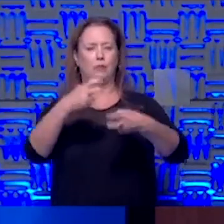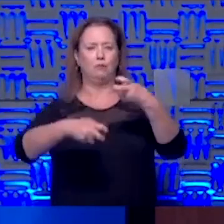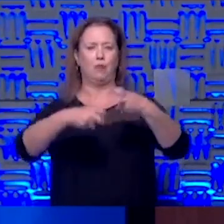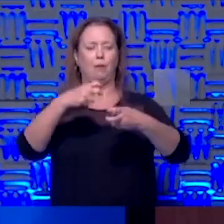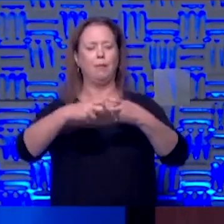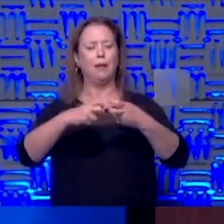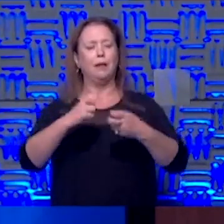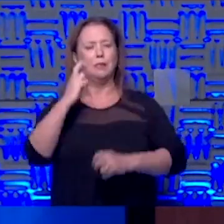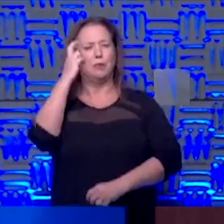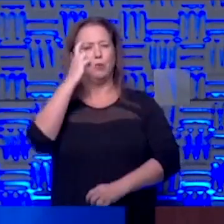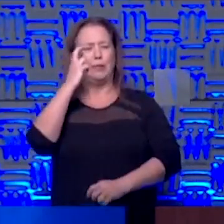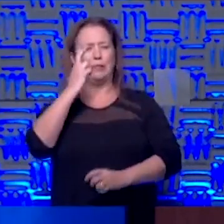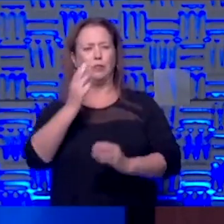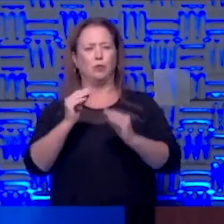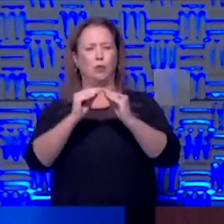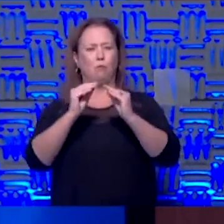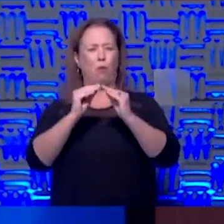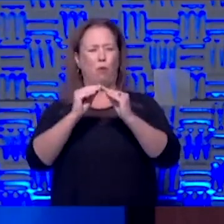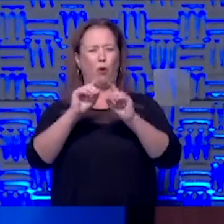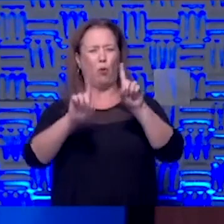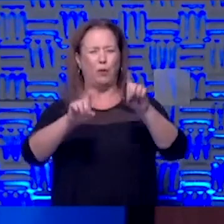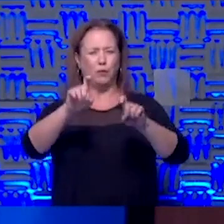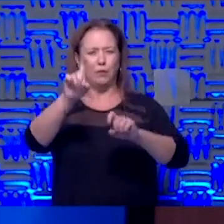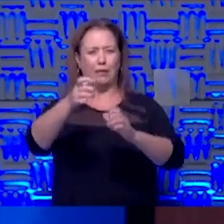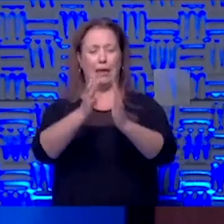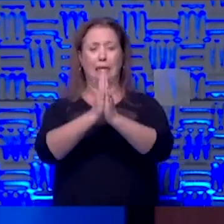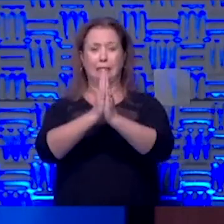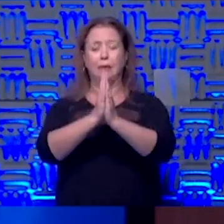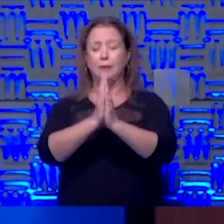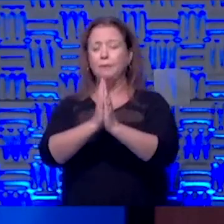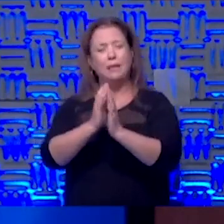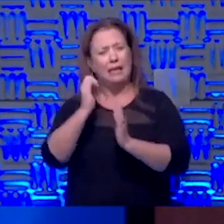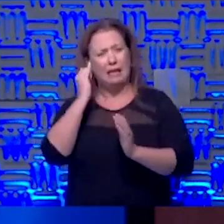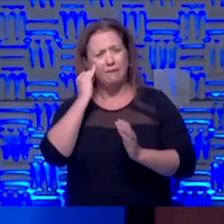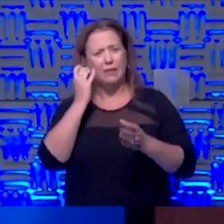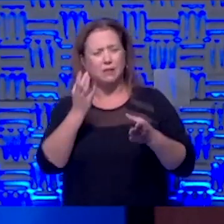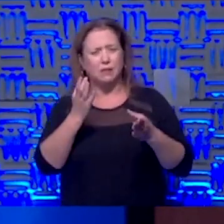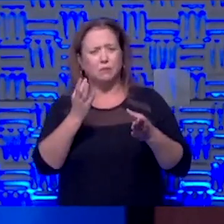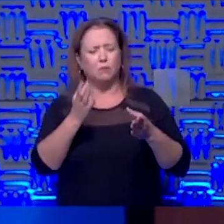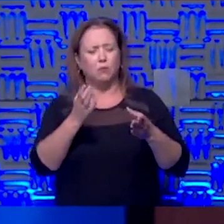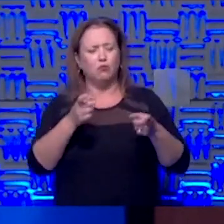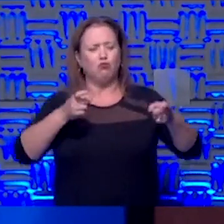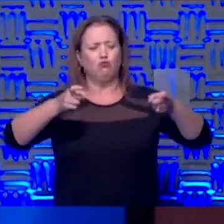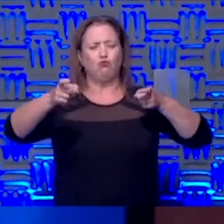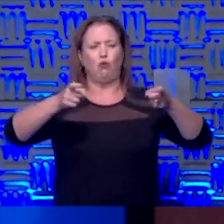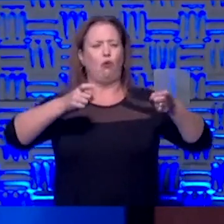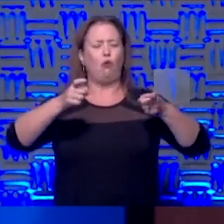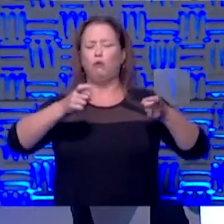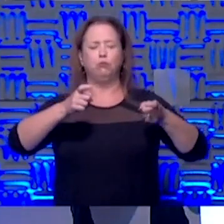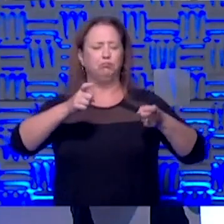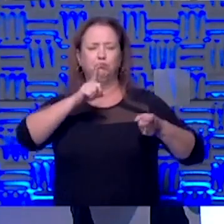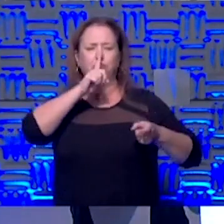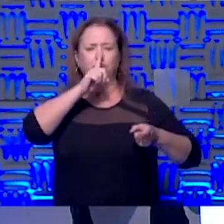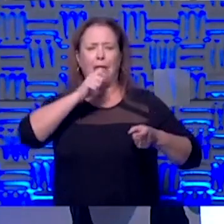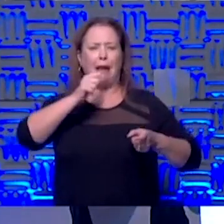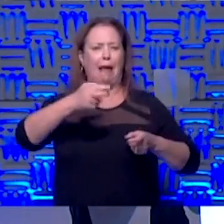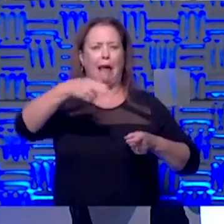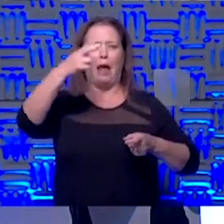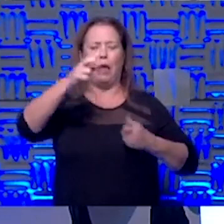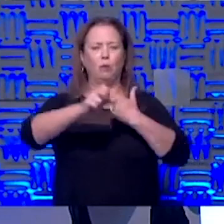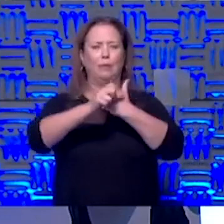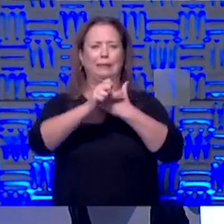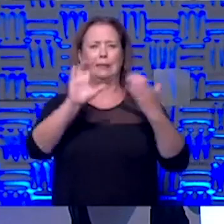So probably some more questions to ask. But in general? In general, if it's well controlled, I would probably say it's not at a higher risk, such as